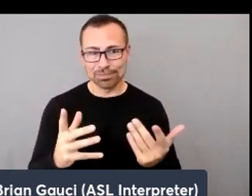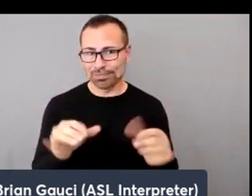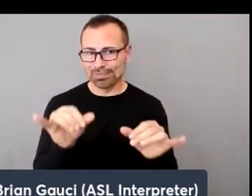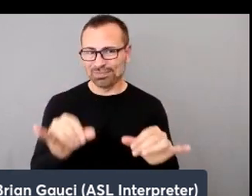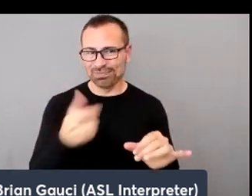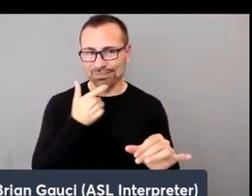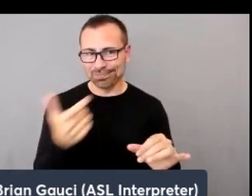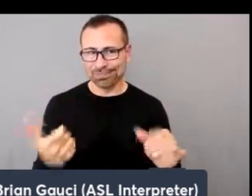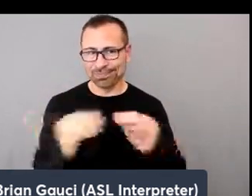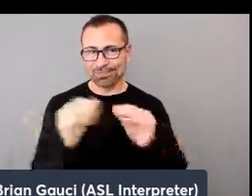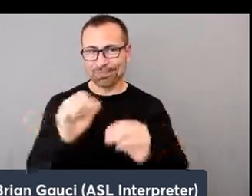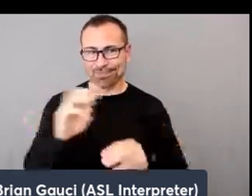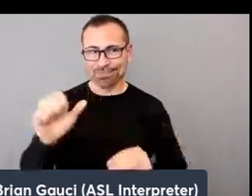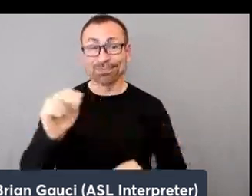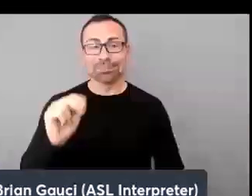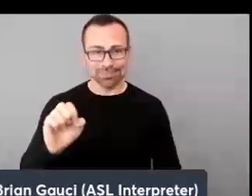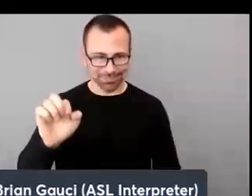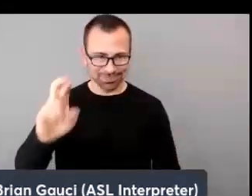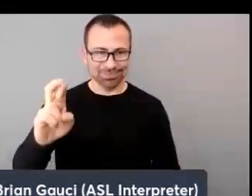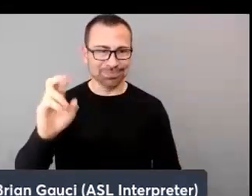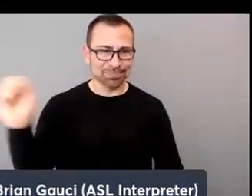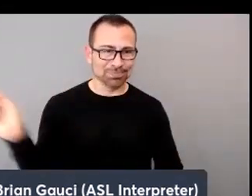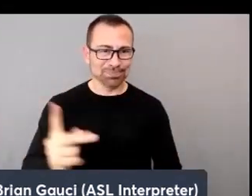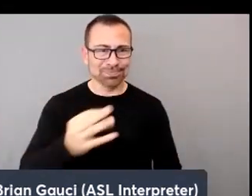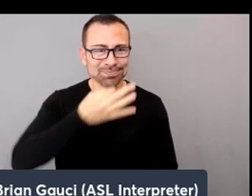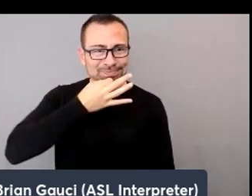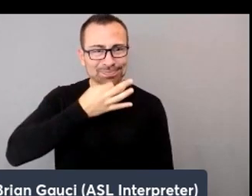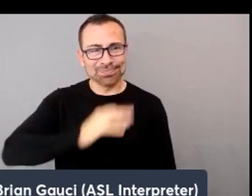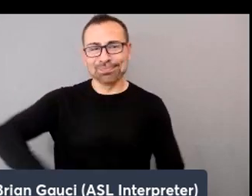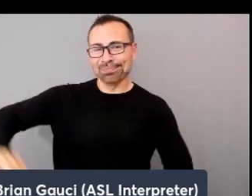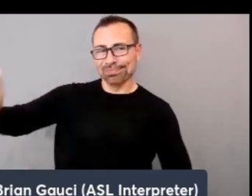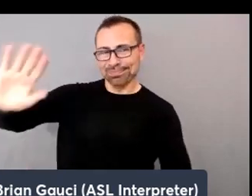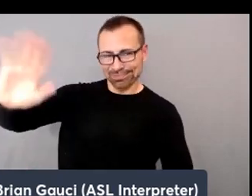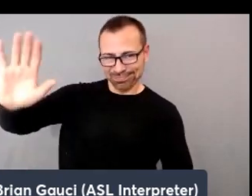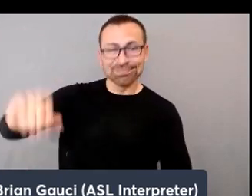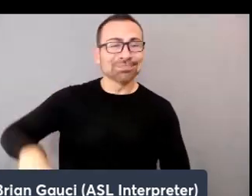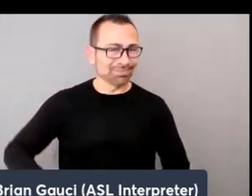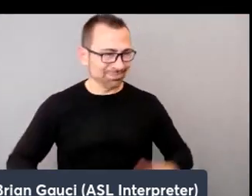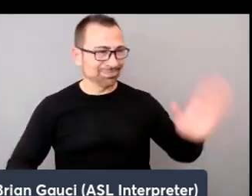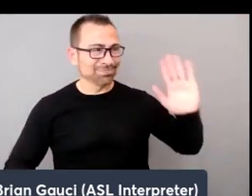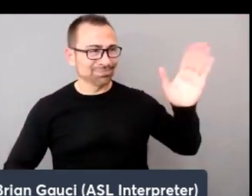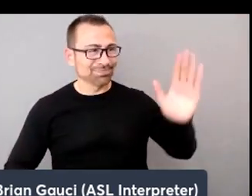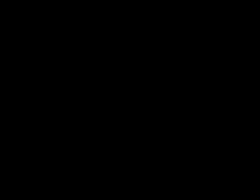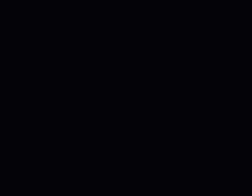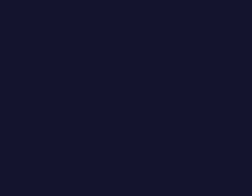from AWS On Air. We'll be right back. Take care. Have a good day. Bye-bye.